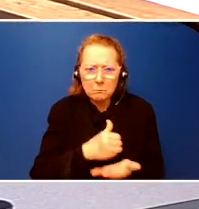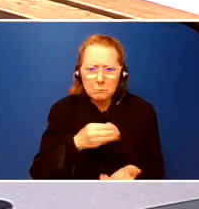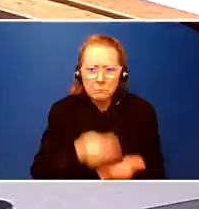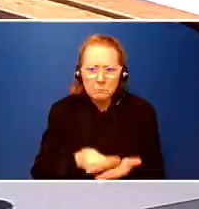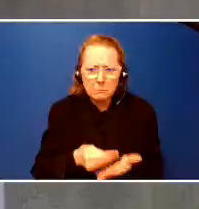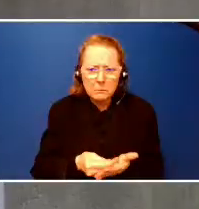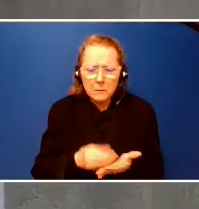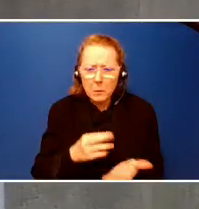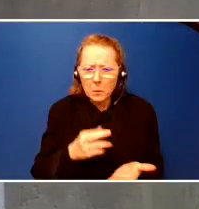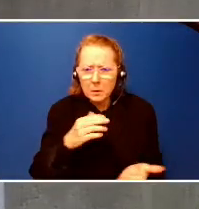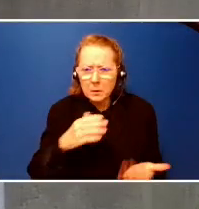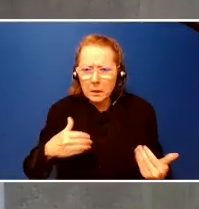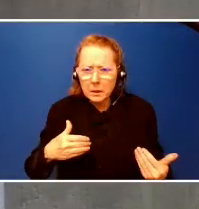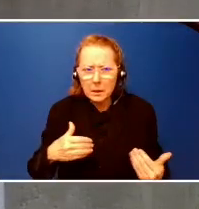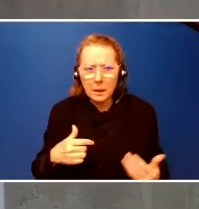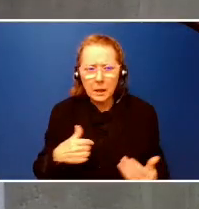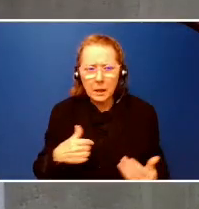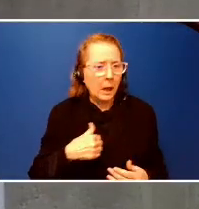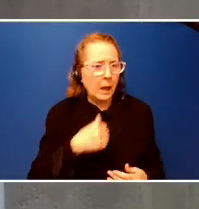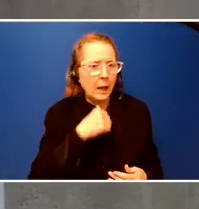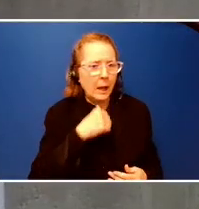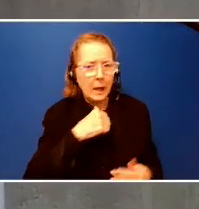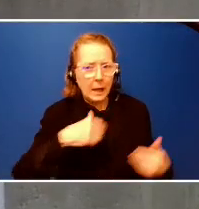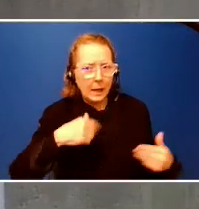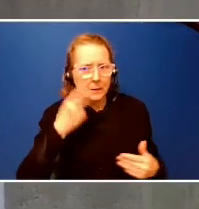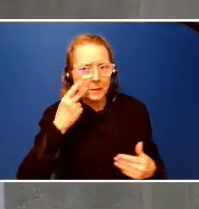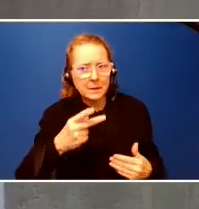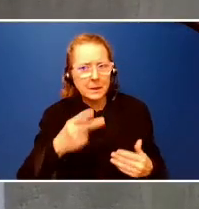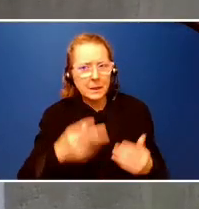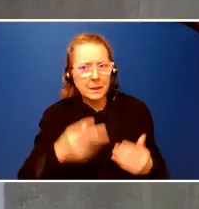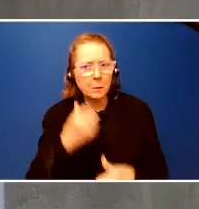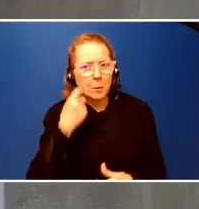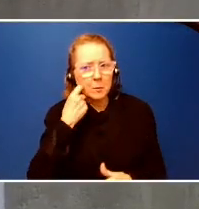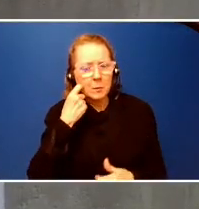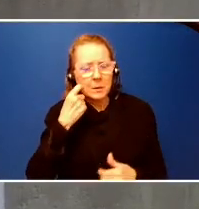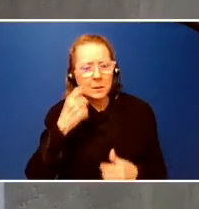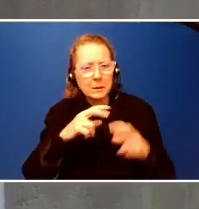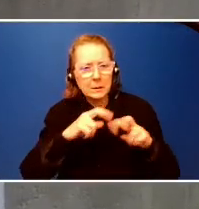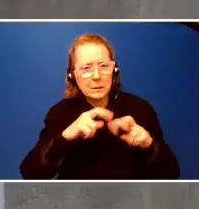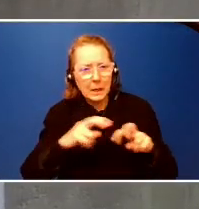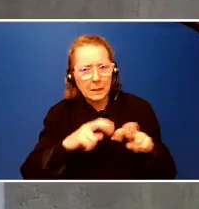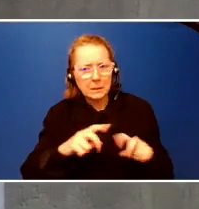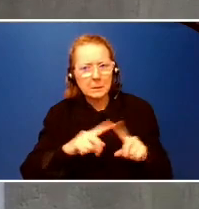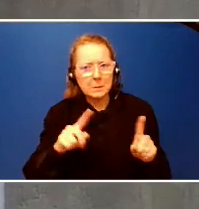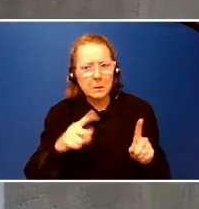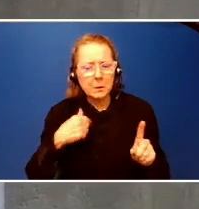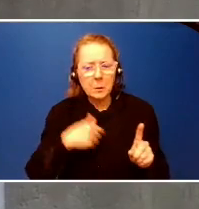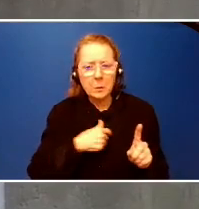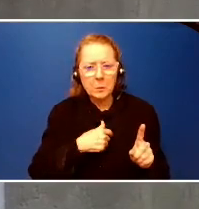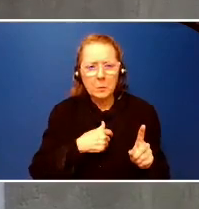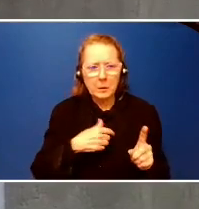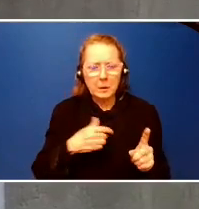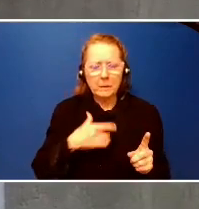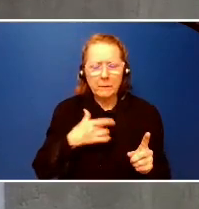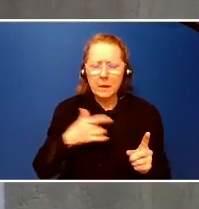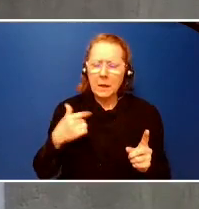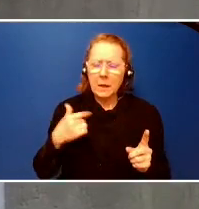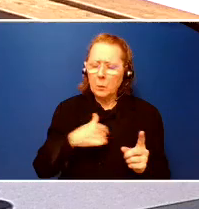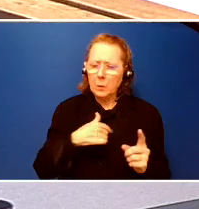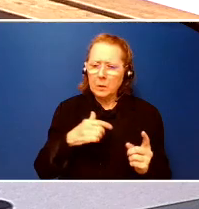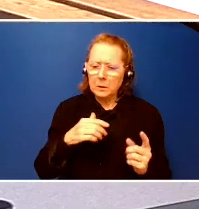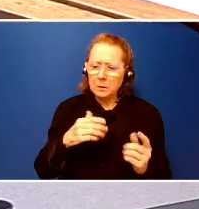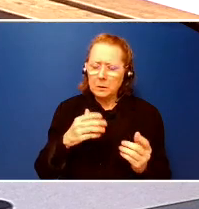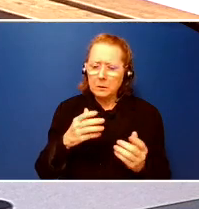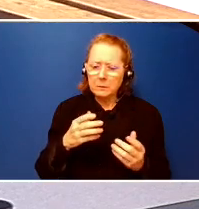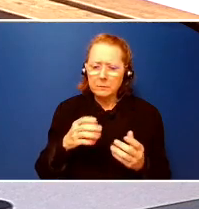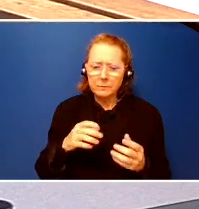I haven't seen the latest analysis, but I think we're breaking even okay. with operating the medic unit, even with overtime, yes. And I guess it'd just be